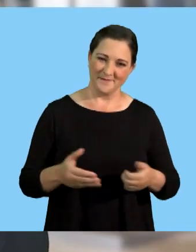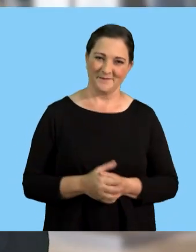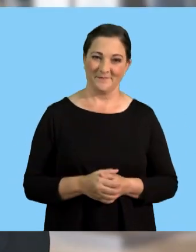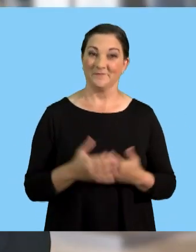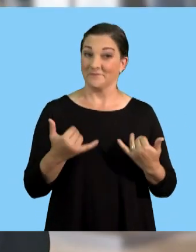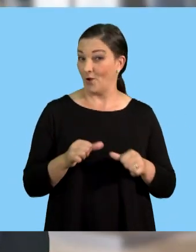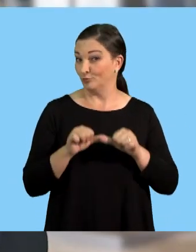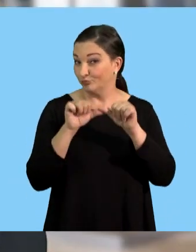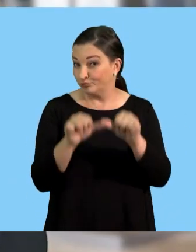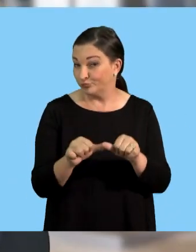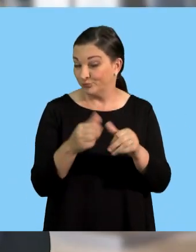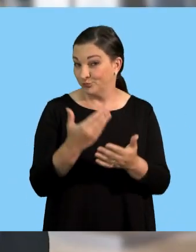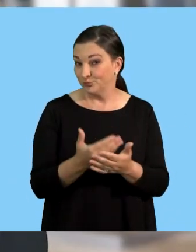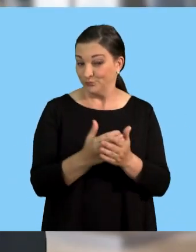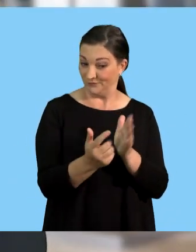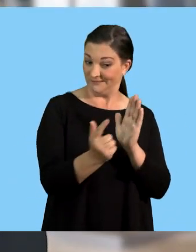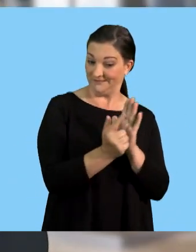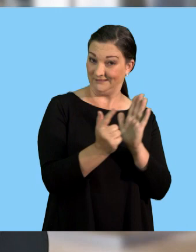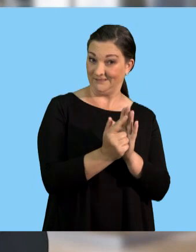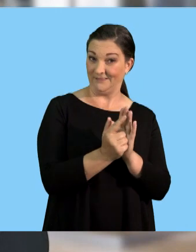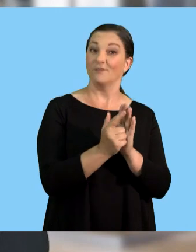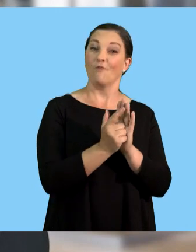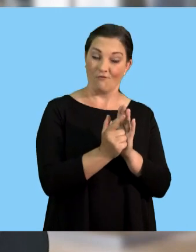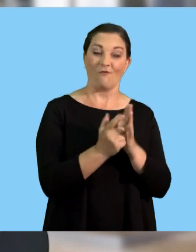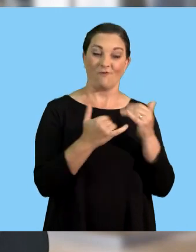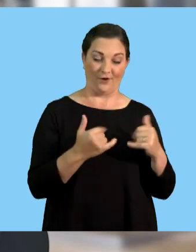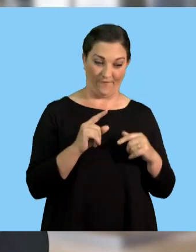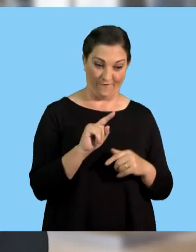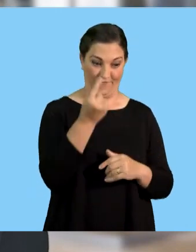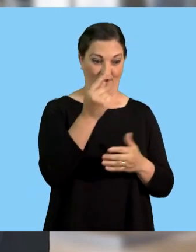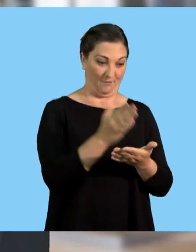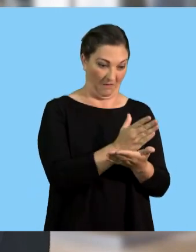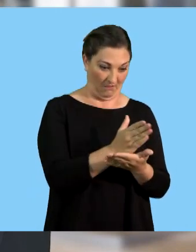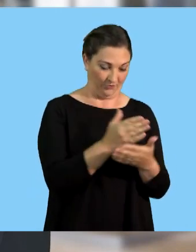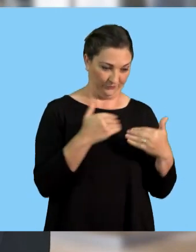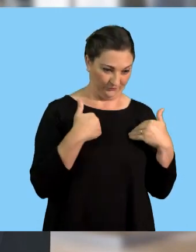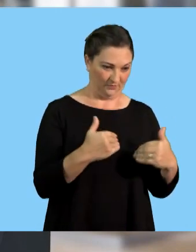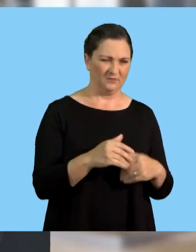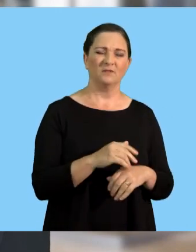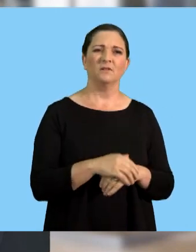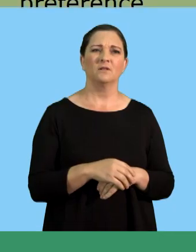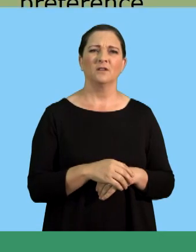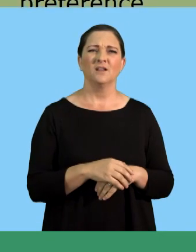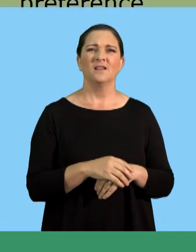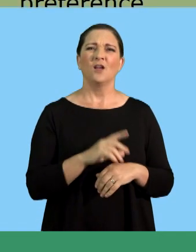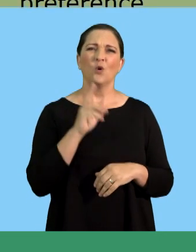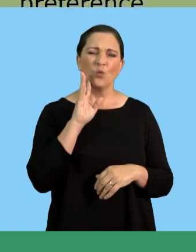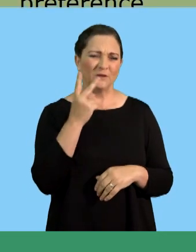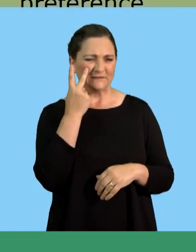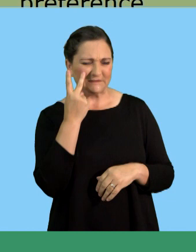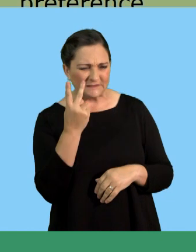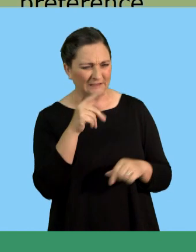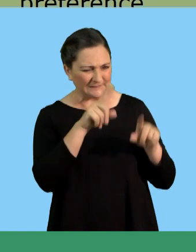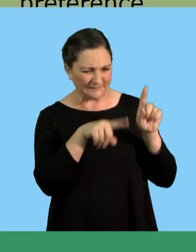Welcome back. Let us continue now with the first part of our main lesson. We will look into the forms of investment. We'll